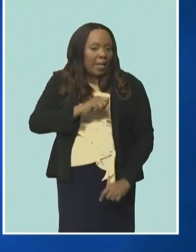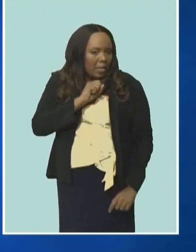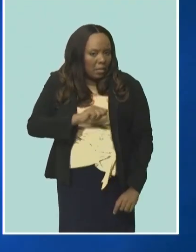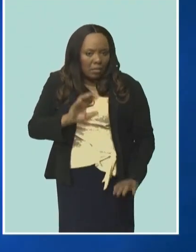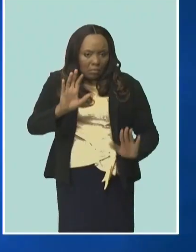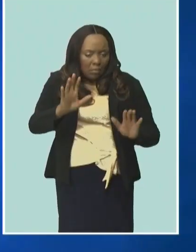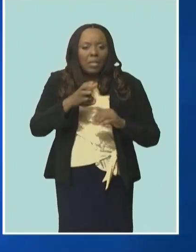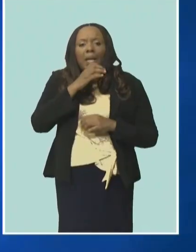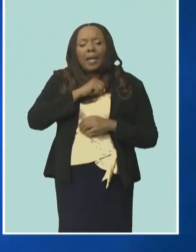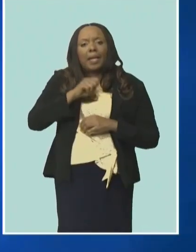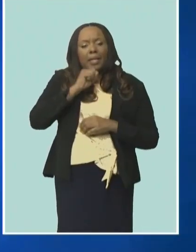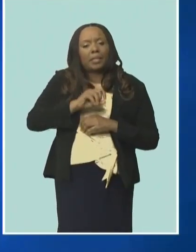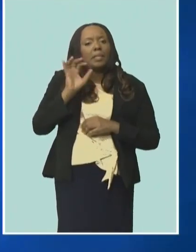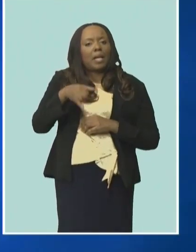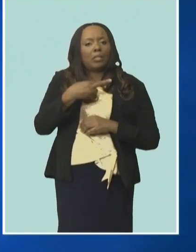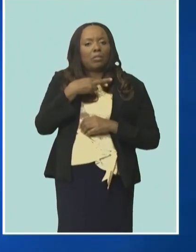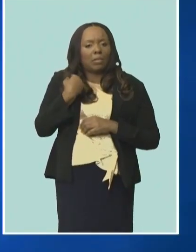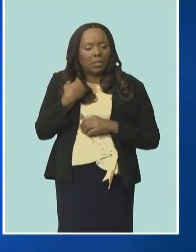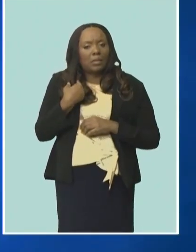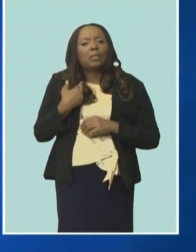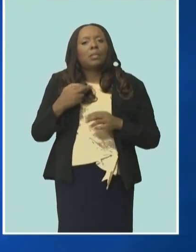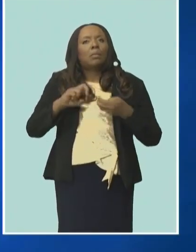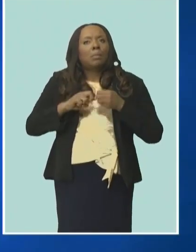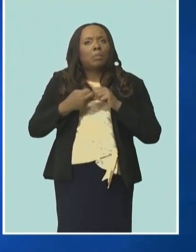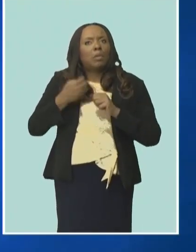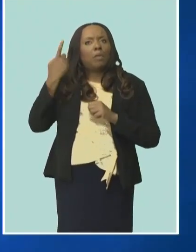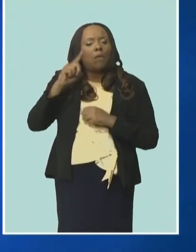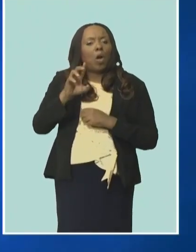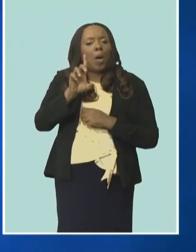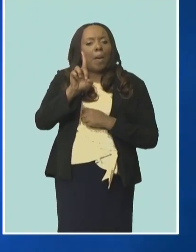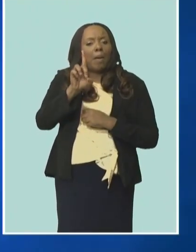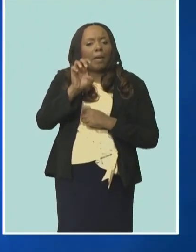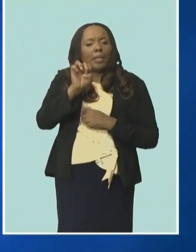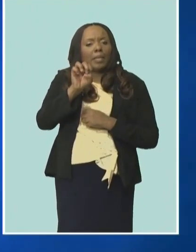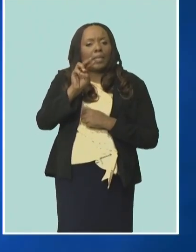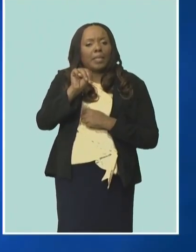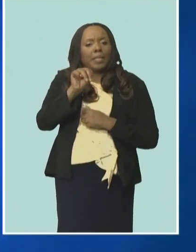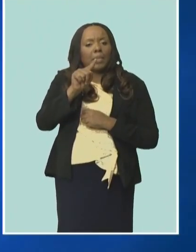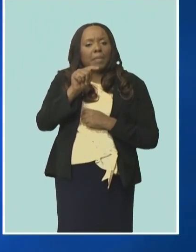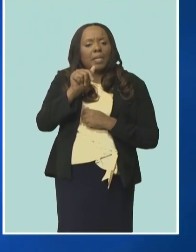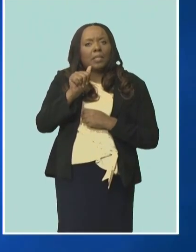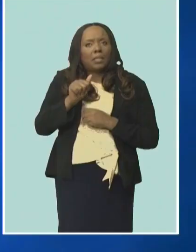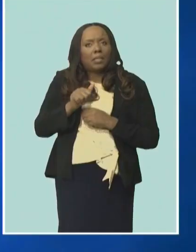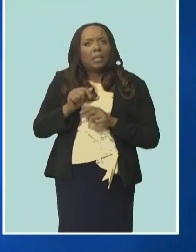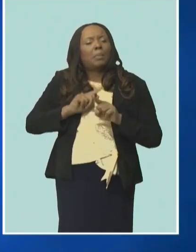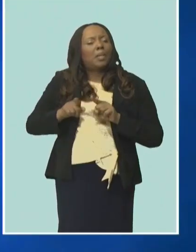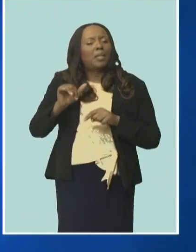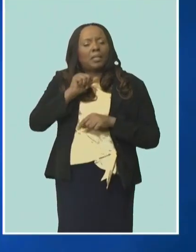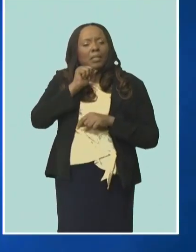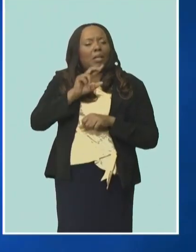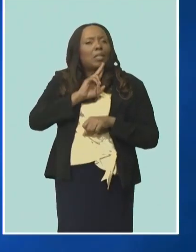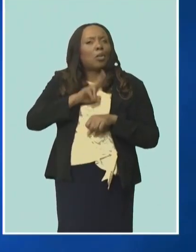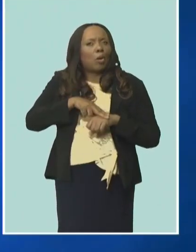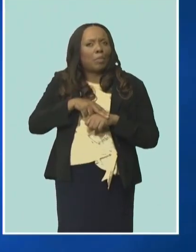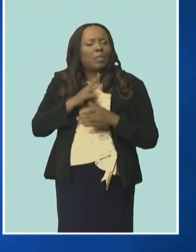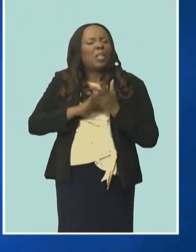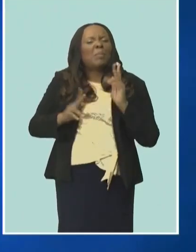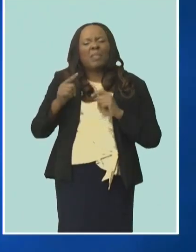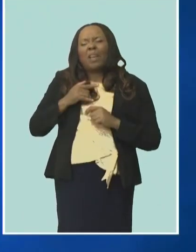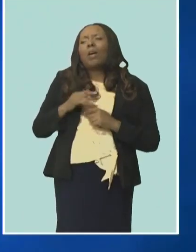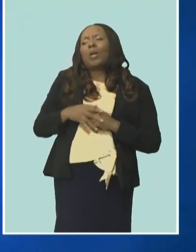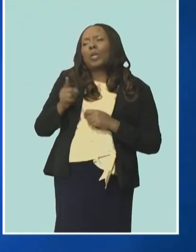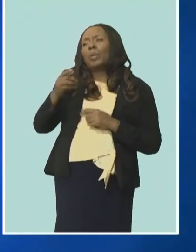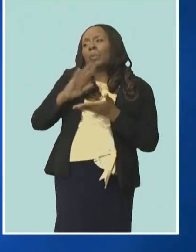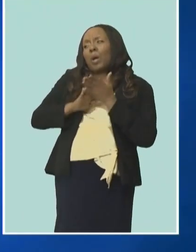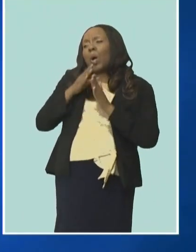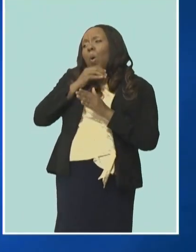therefore, age is a risk factor of dementia as well. It doesn't mean, though, that it's a normal part of aging, which is a myth that some people have. They believe that, okay,